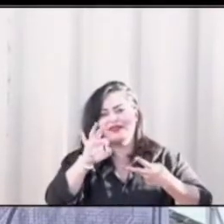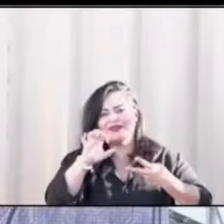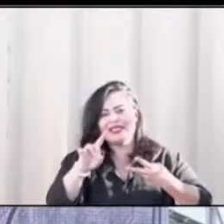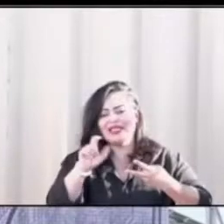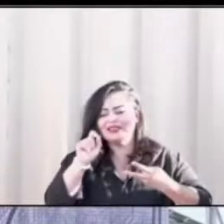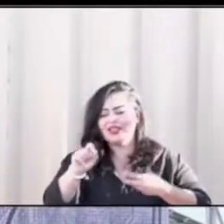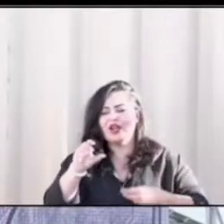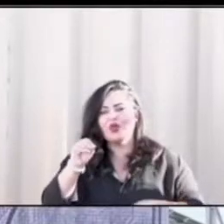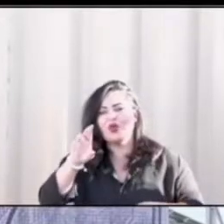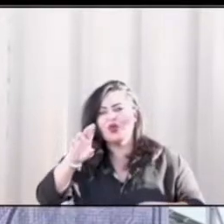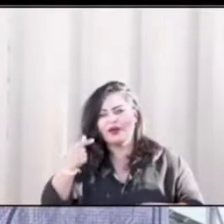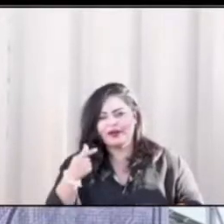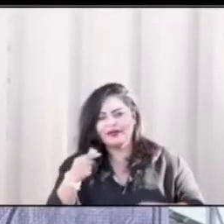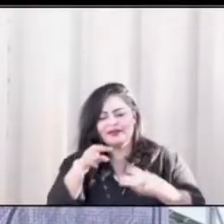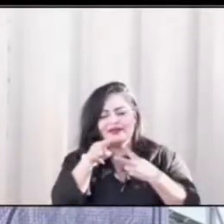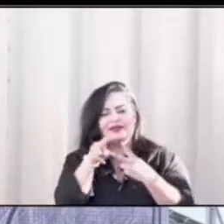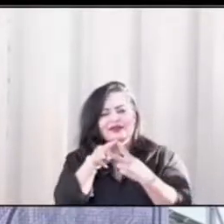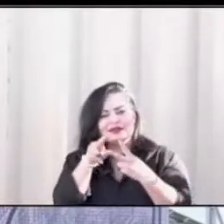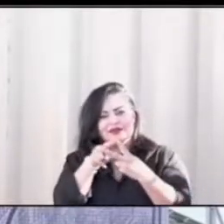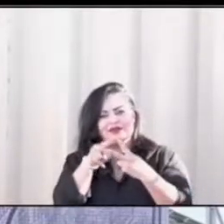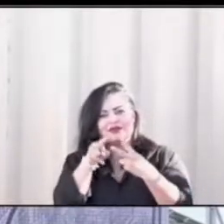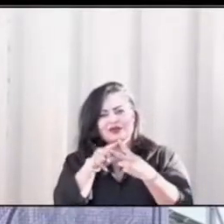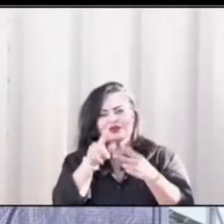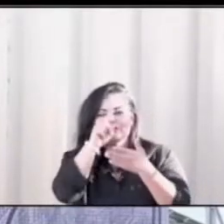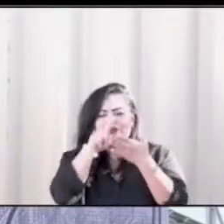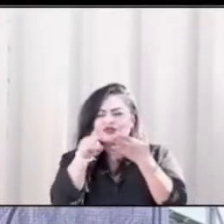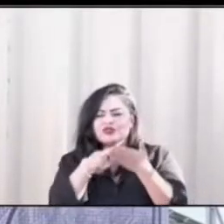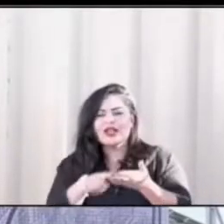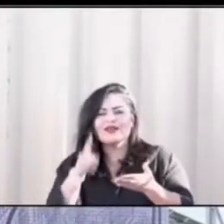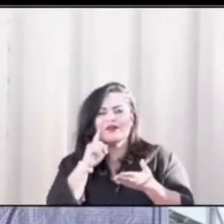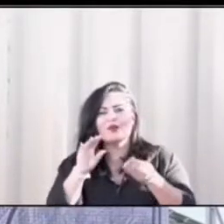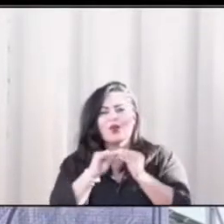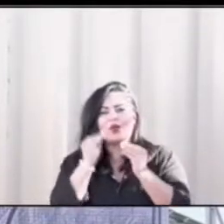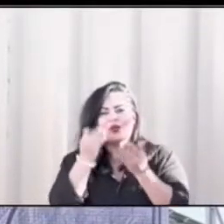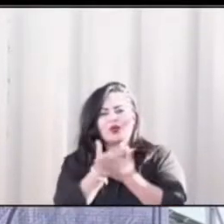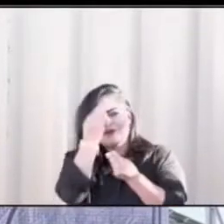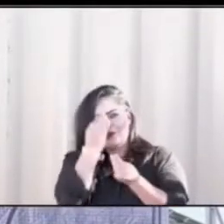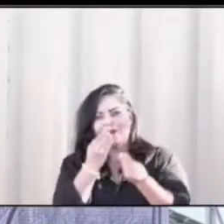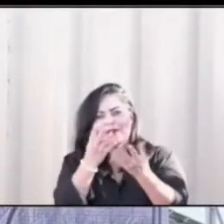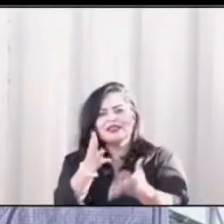LAFD.org. Please go to those for your most up-to-date information. Thank you.